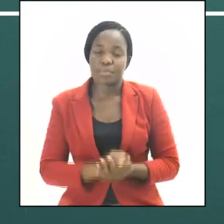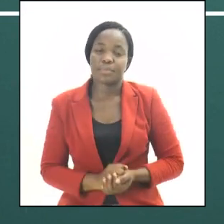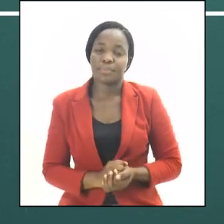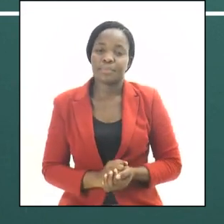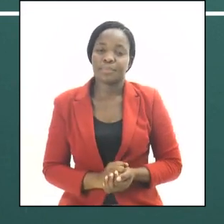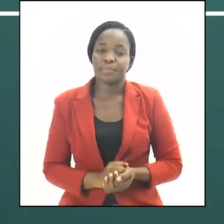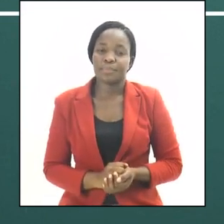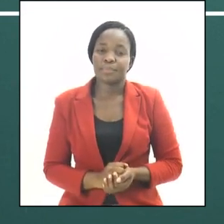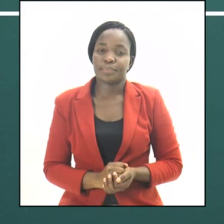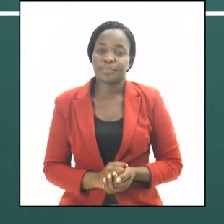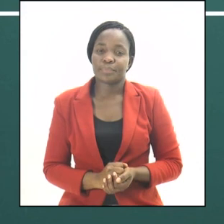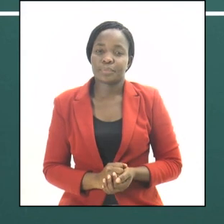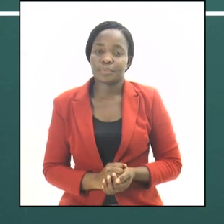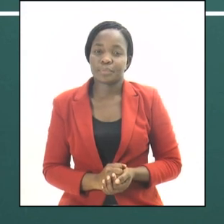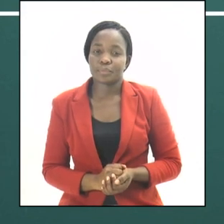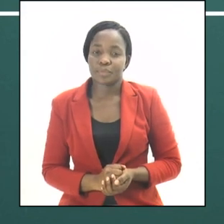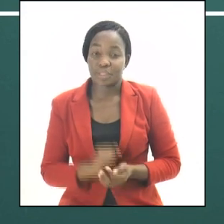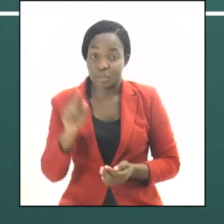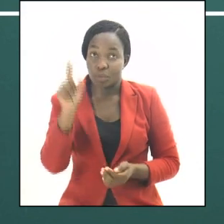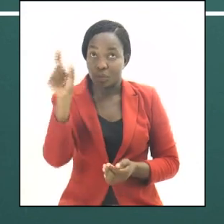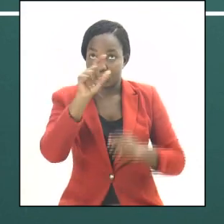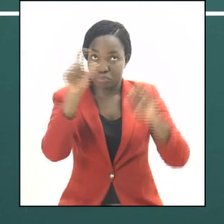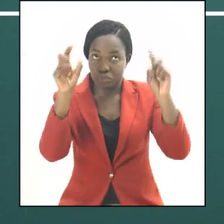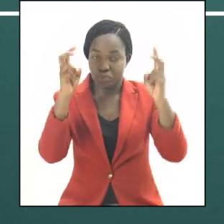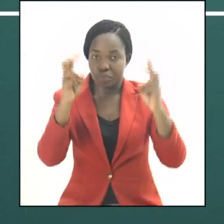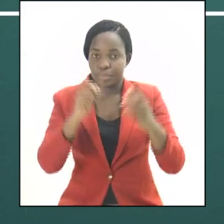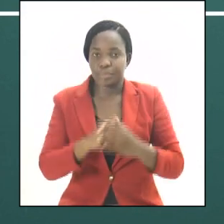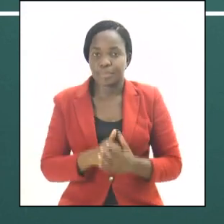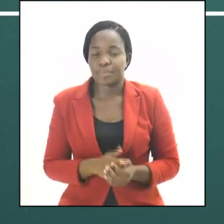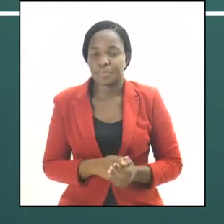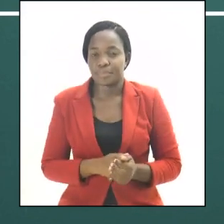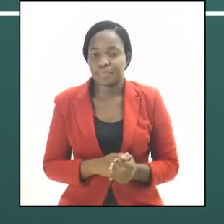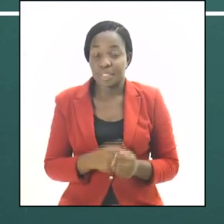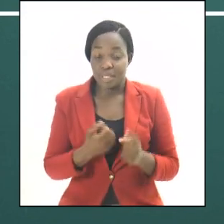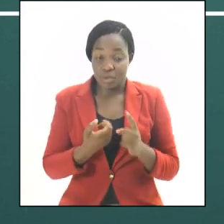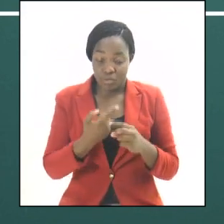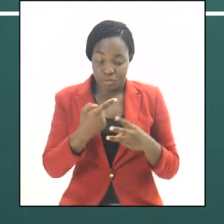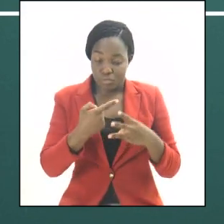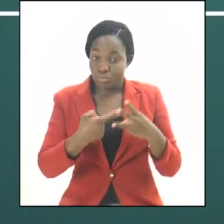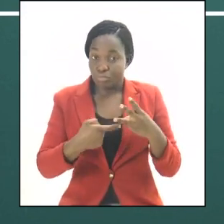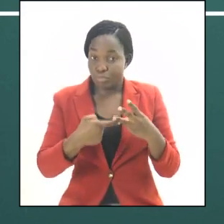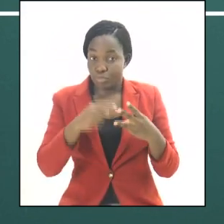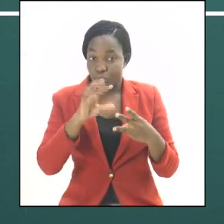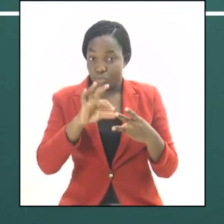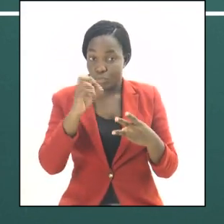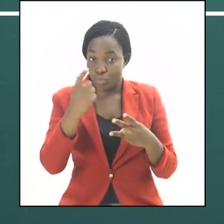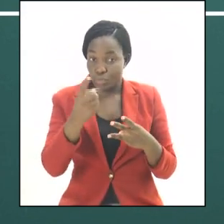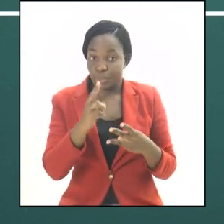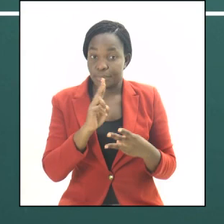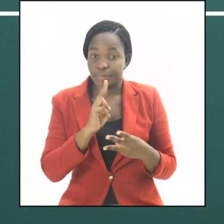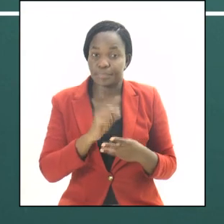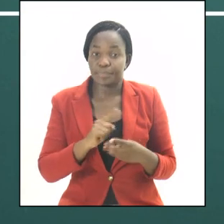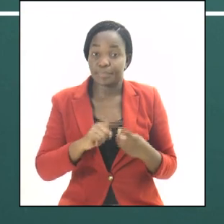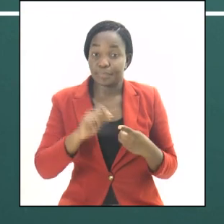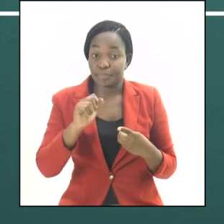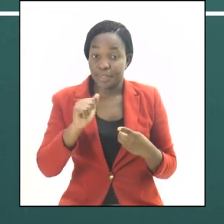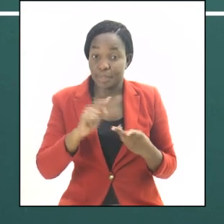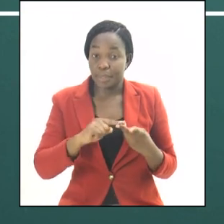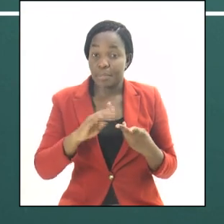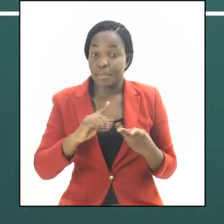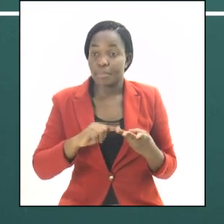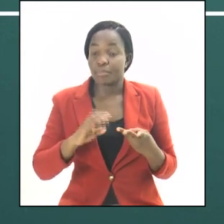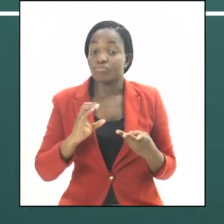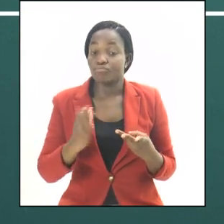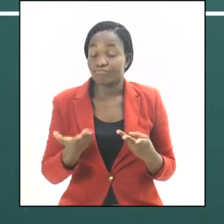5003. Write the keyword trapezium with only the correct letter for the answer, A,